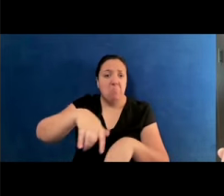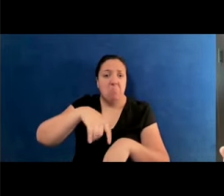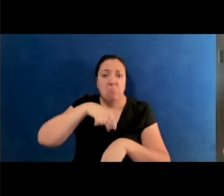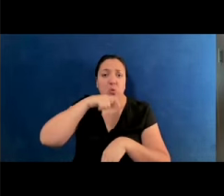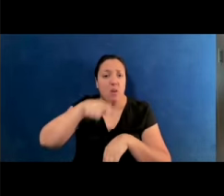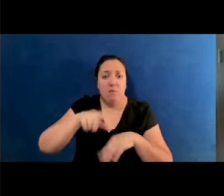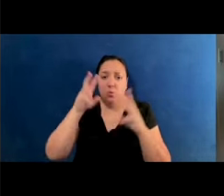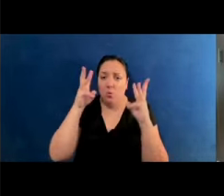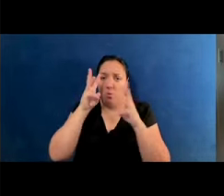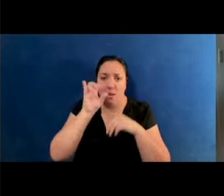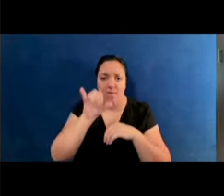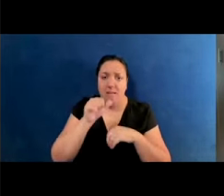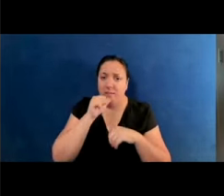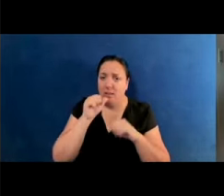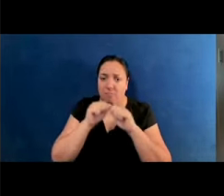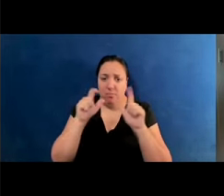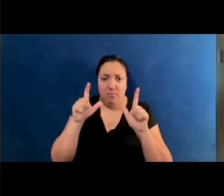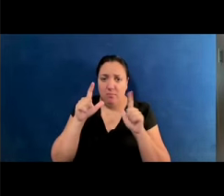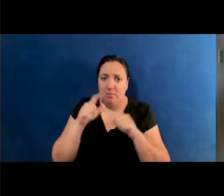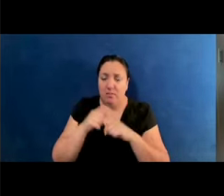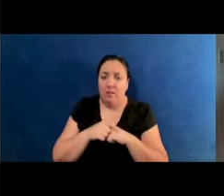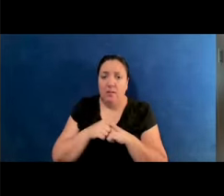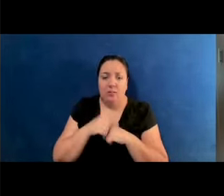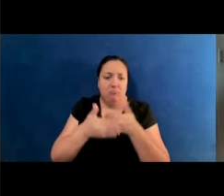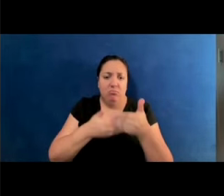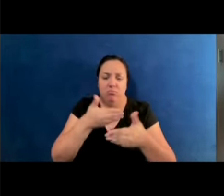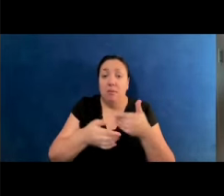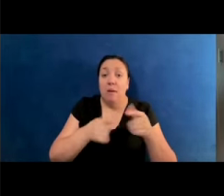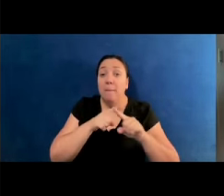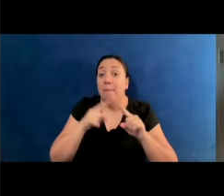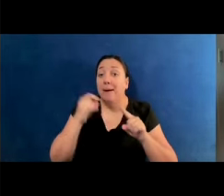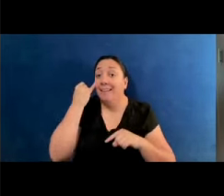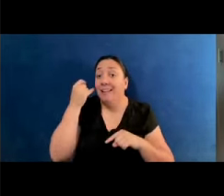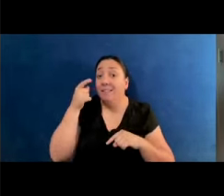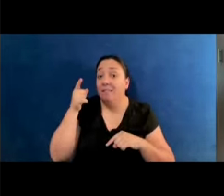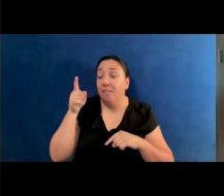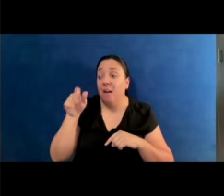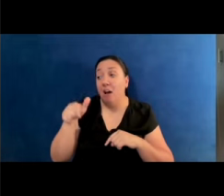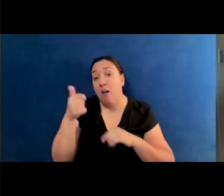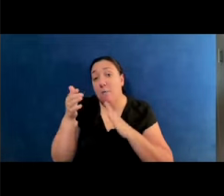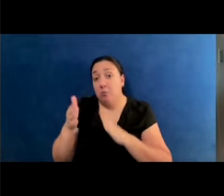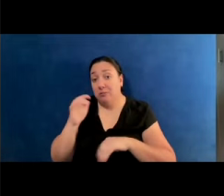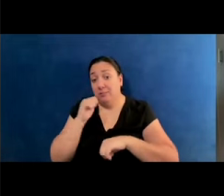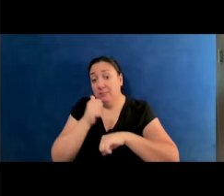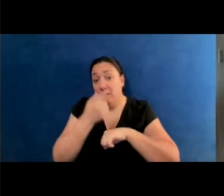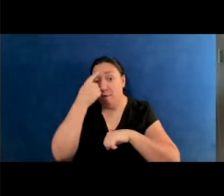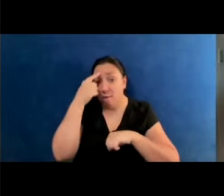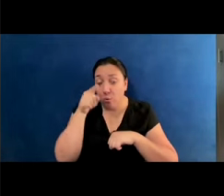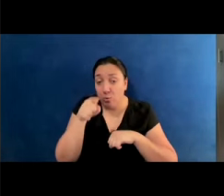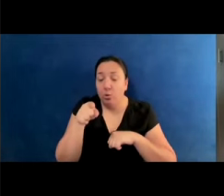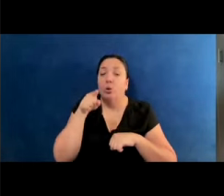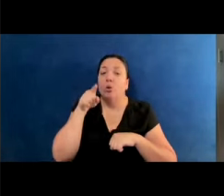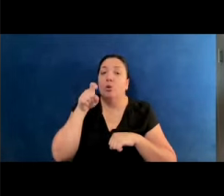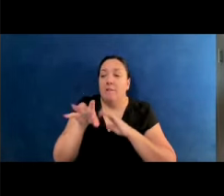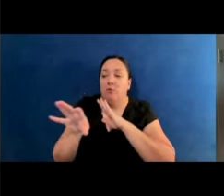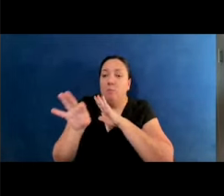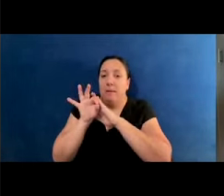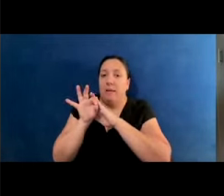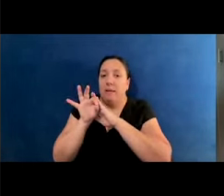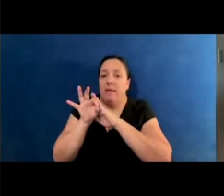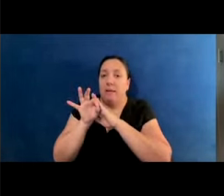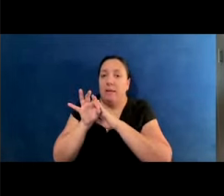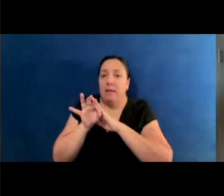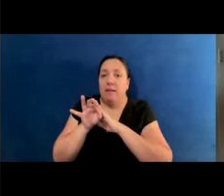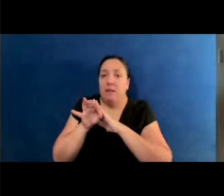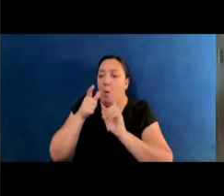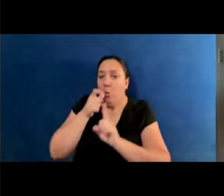It won't even come up for you. You can just move through the process. But if you're opening it for somebody else, you're selecting how or what capacity you